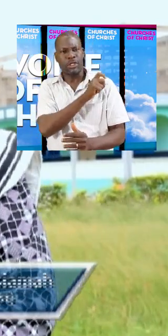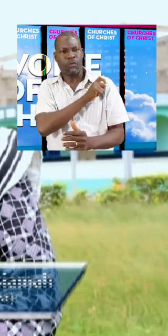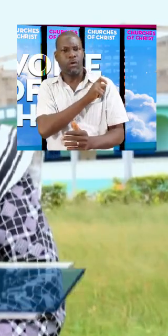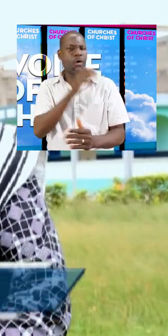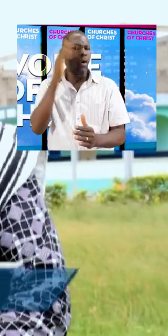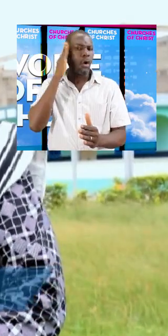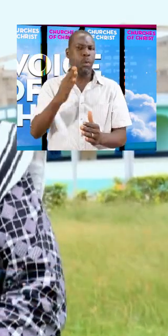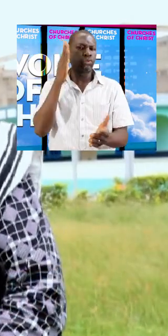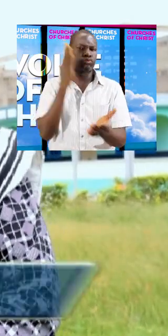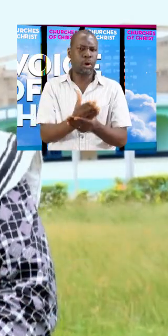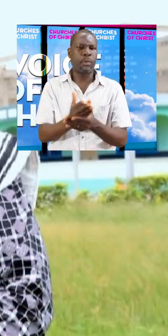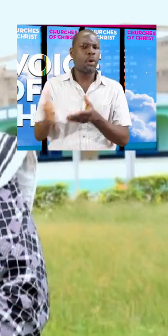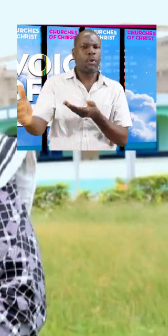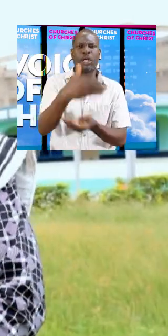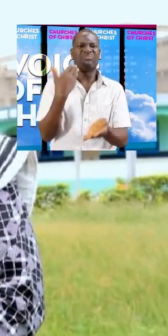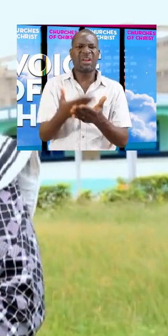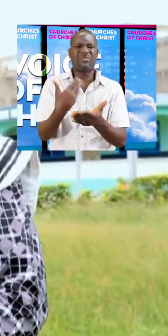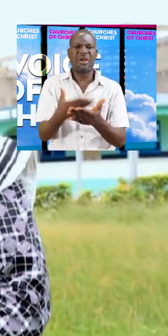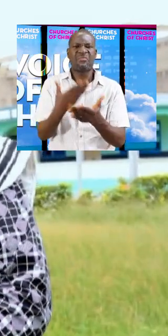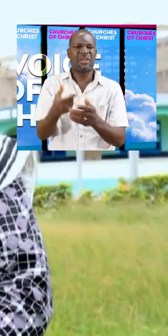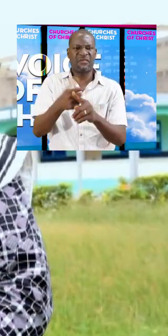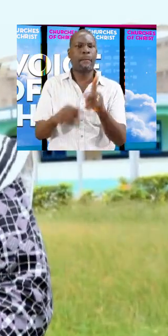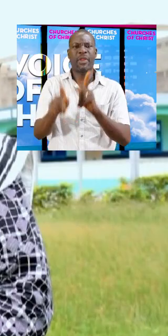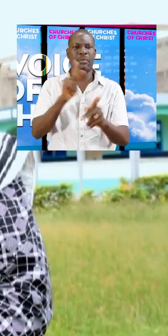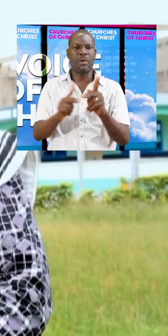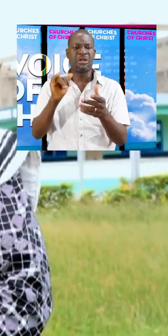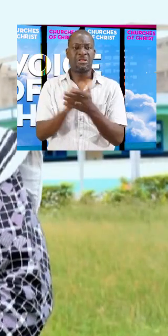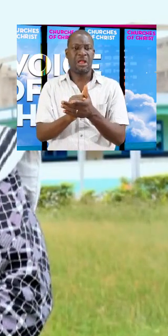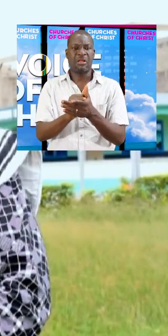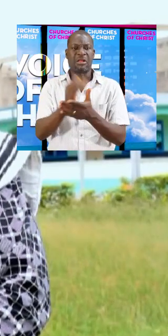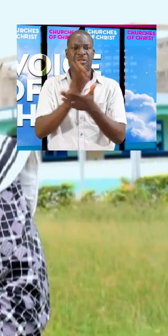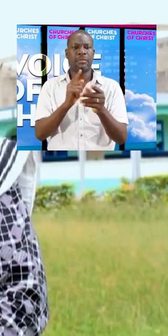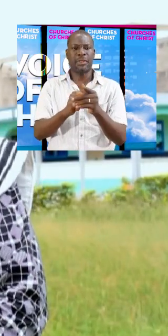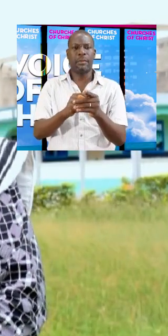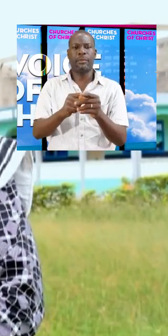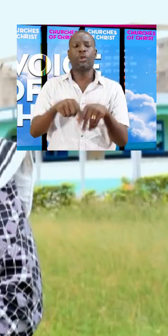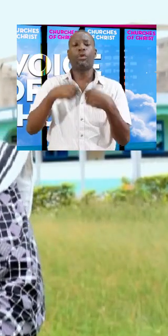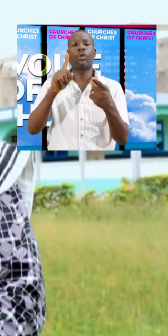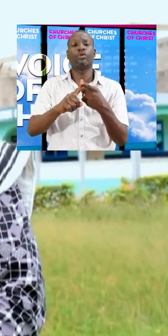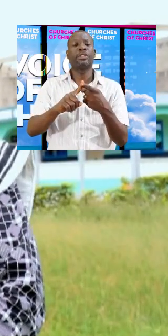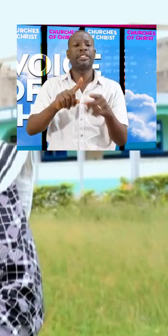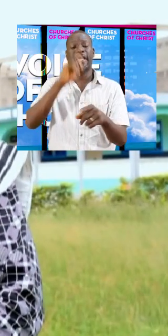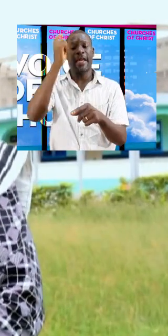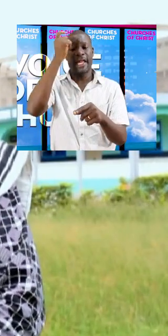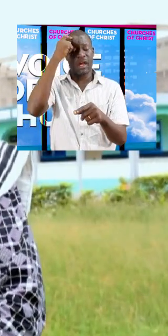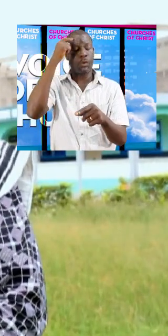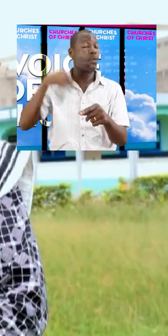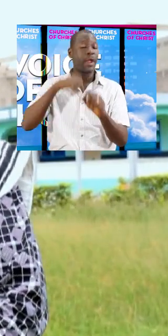agye sika jeje basabasa na zan gasika wo gye no ekọ aban ho no mu a ebetumi ahwe yen kwa la